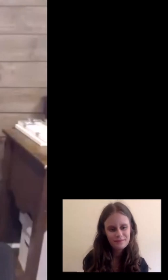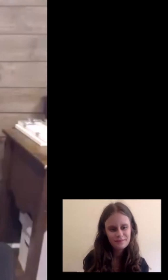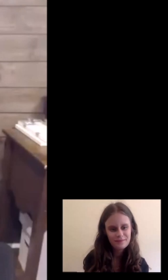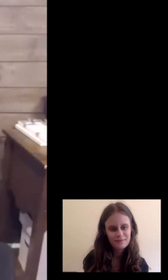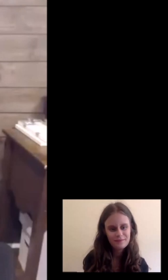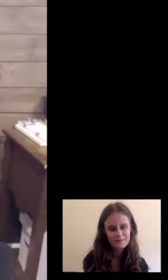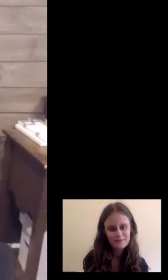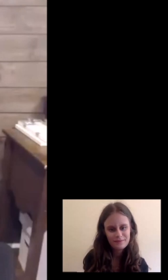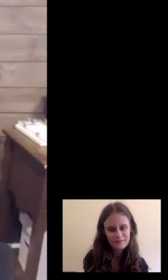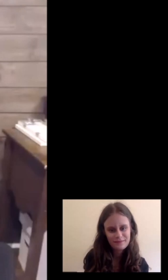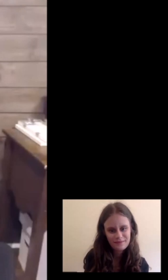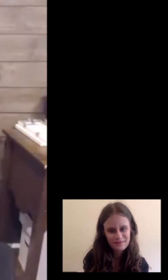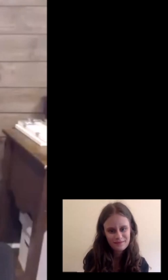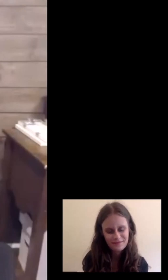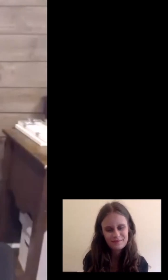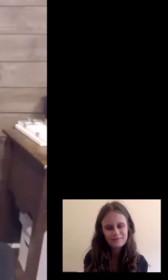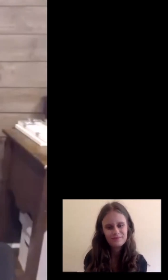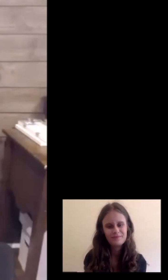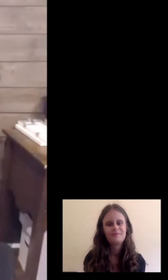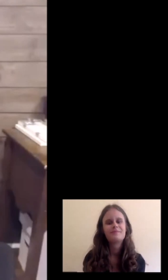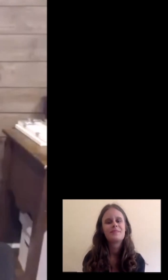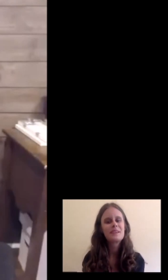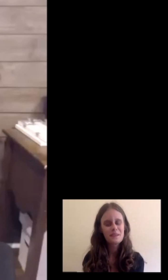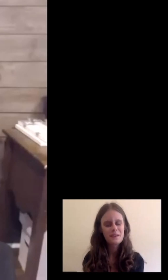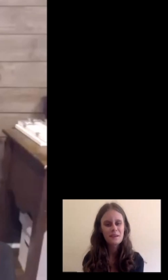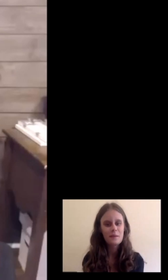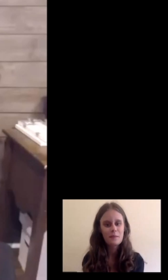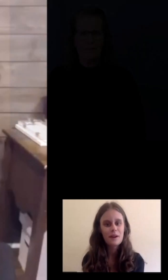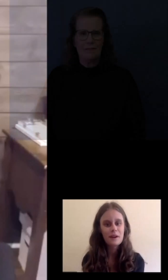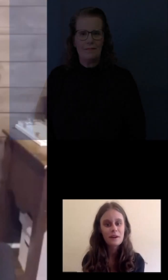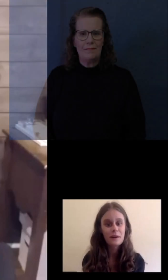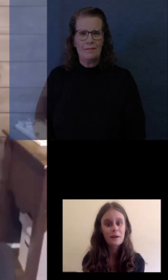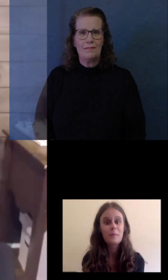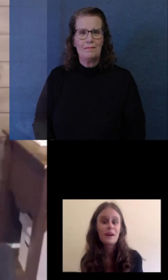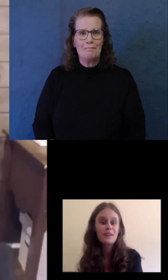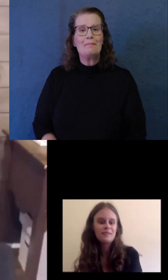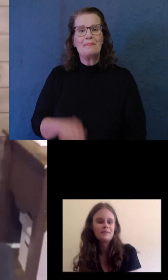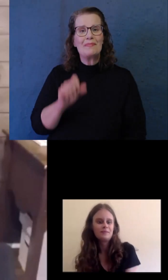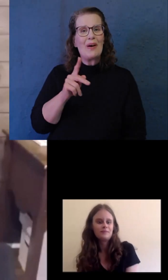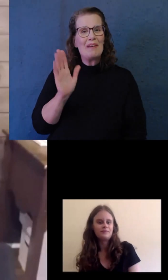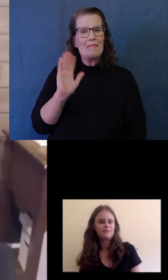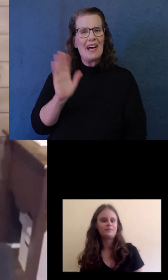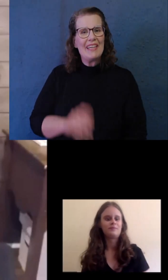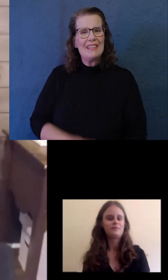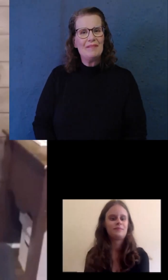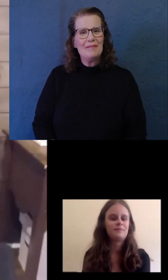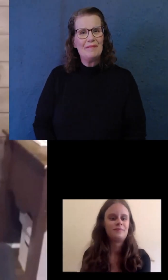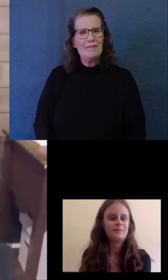Right, bye.